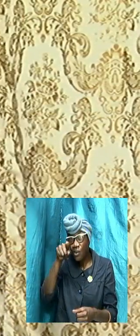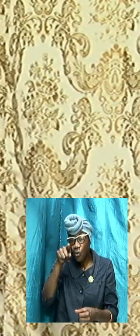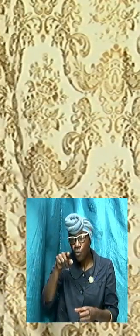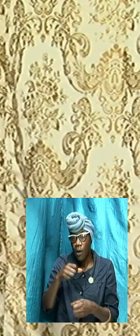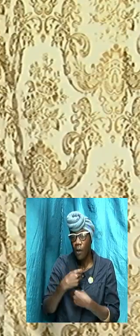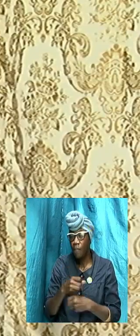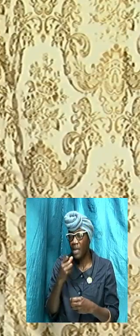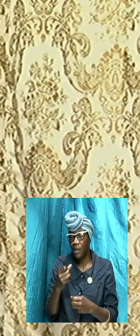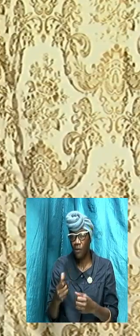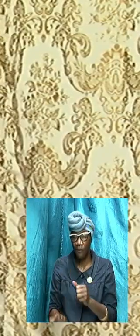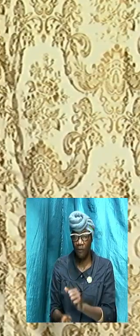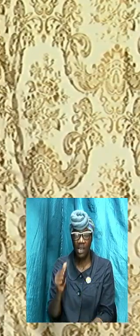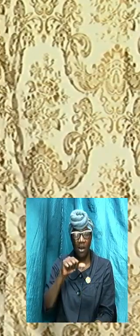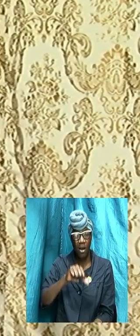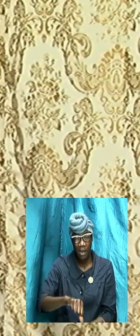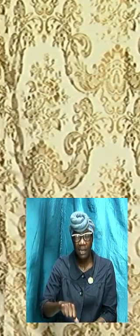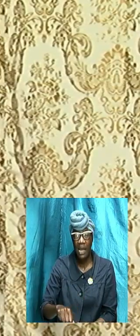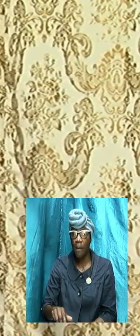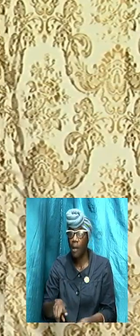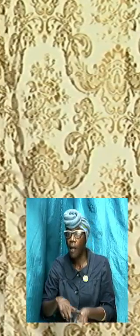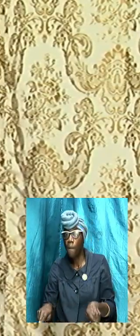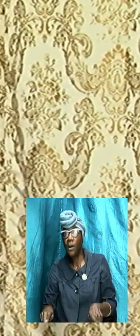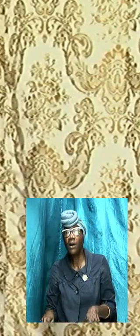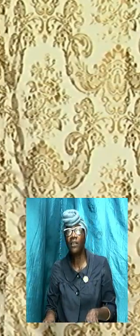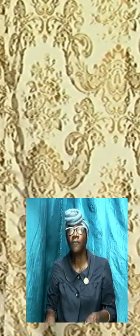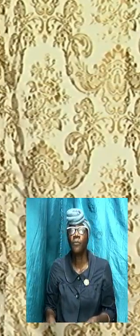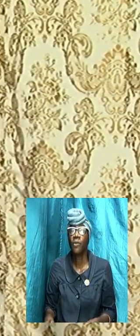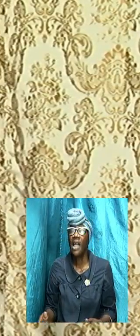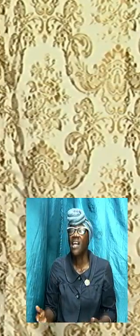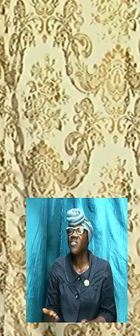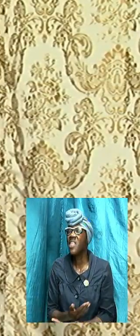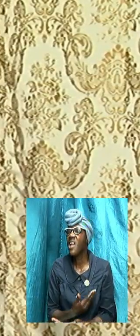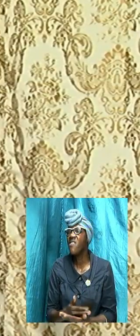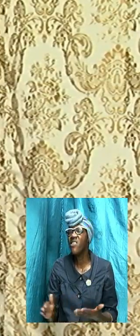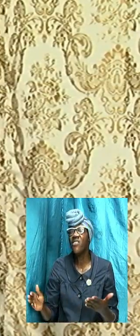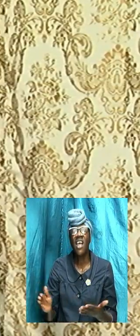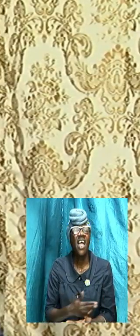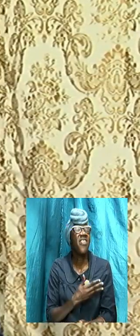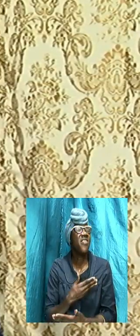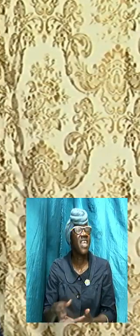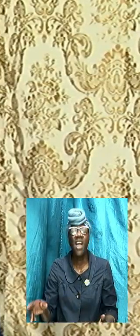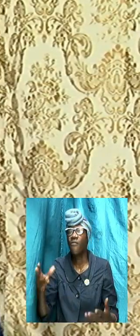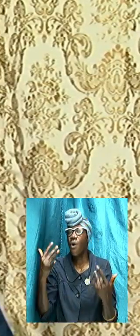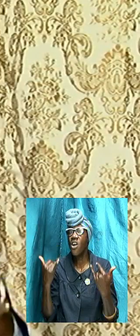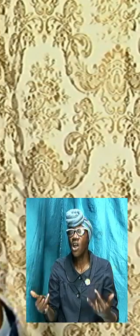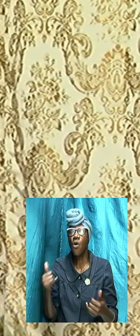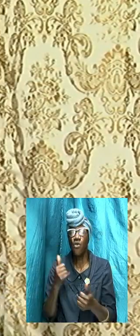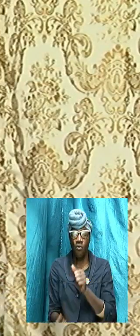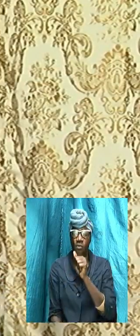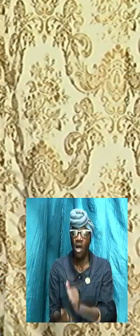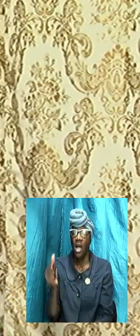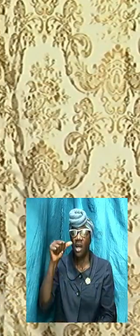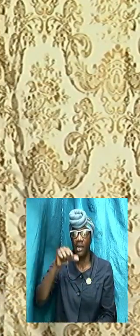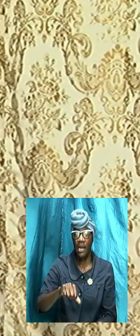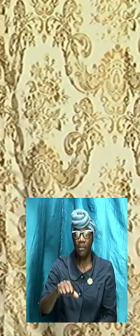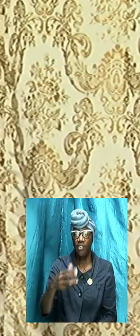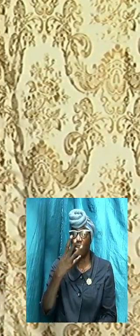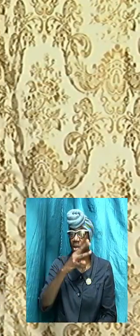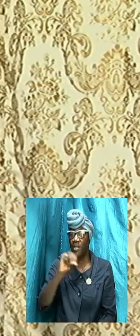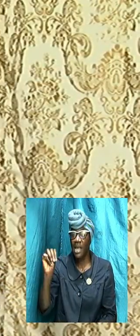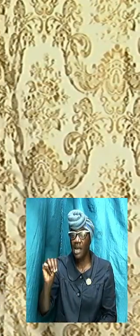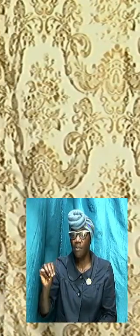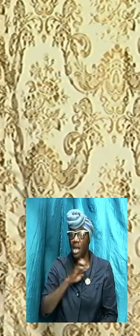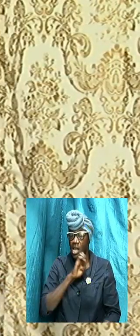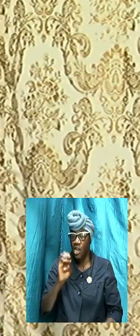feel condemned. But guess what? There is therefore no condemnation to them which are in